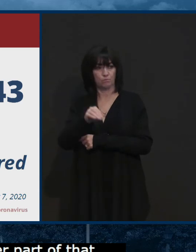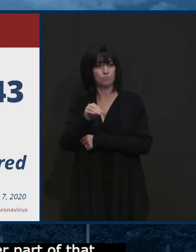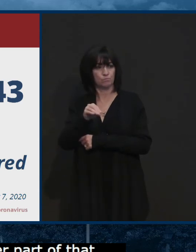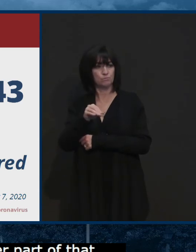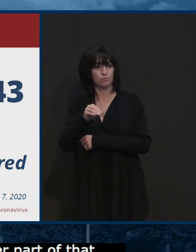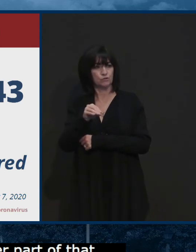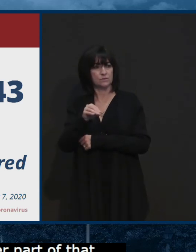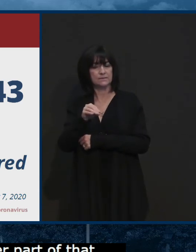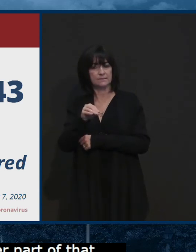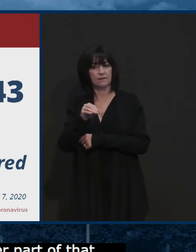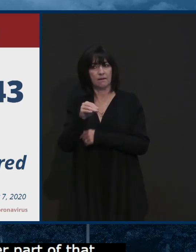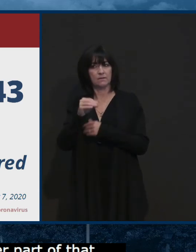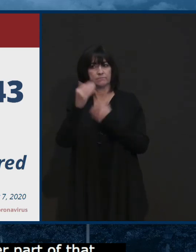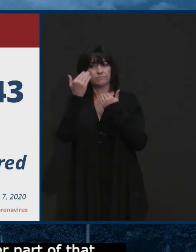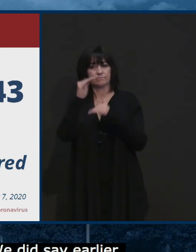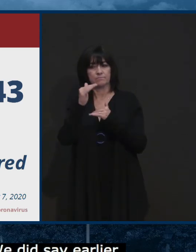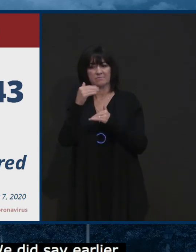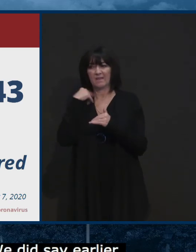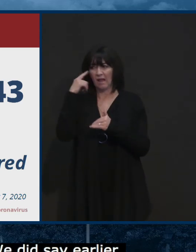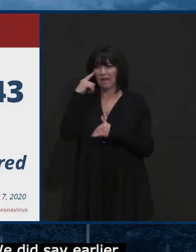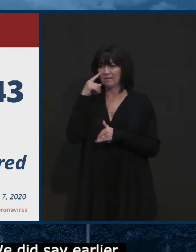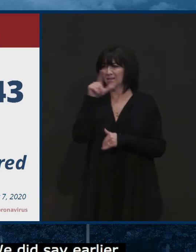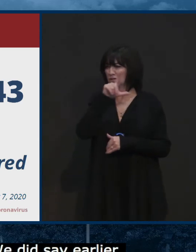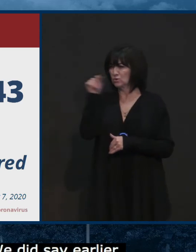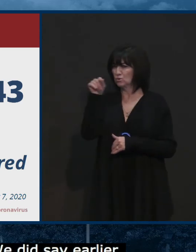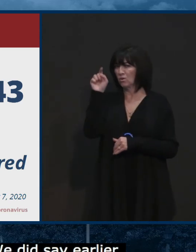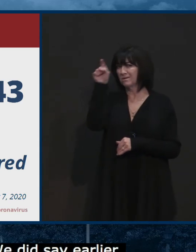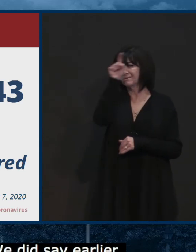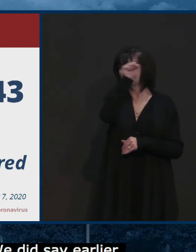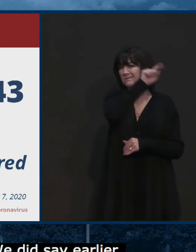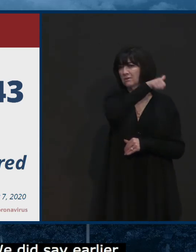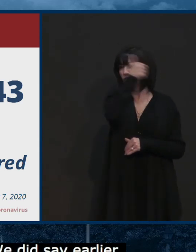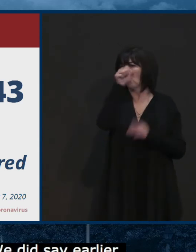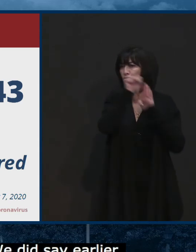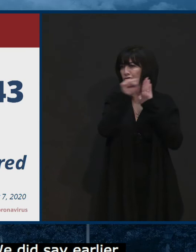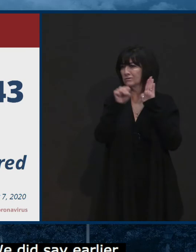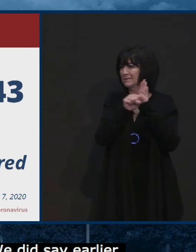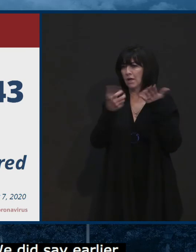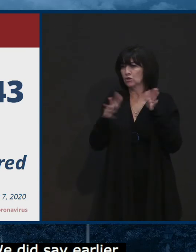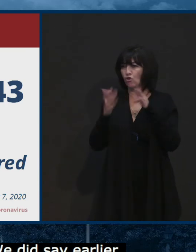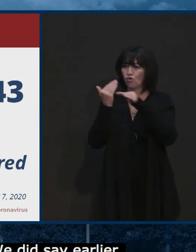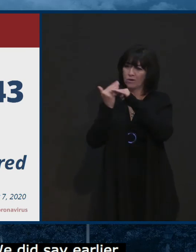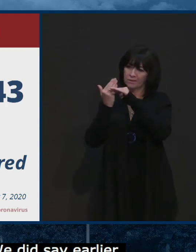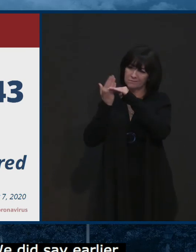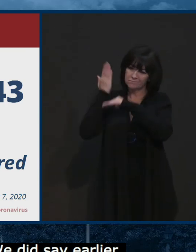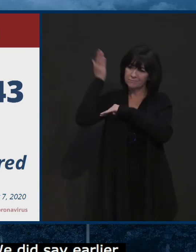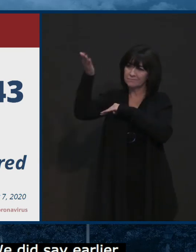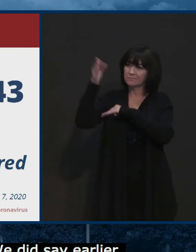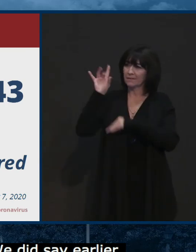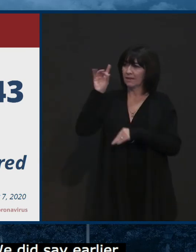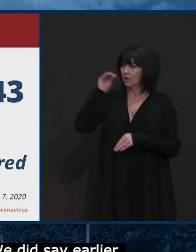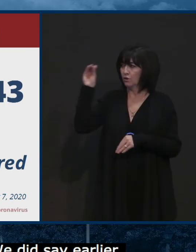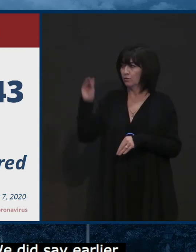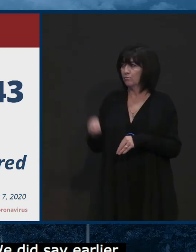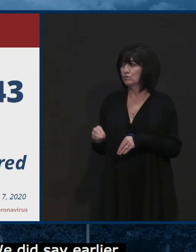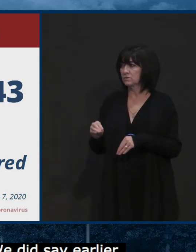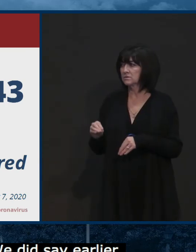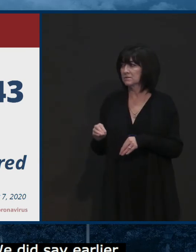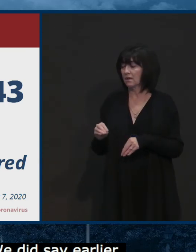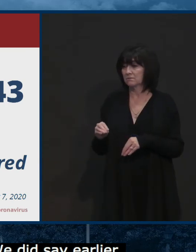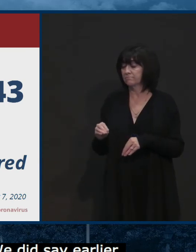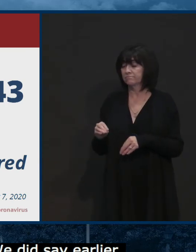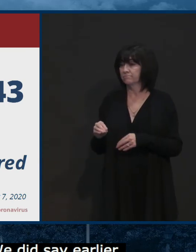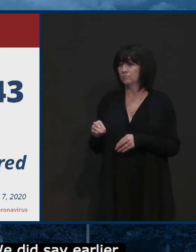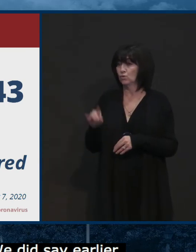unfortunately, 20-some states are already above 8%, and so it's certainly not a threshold